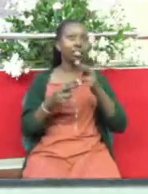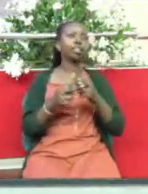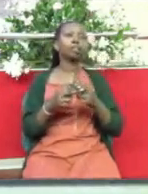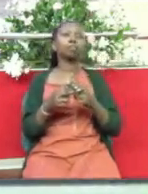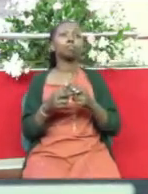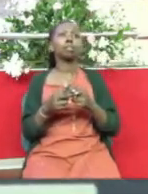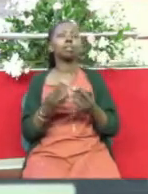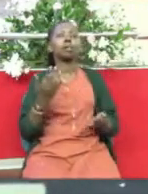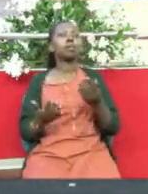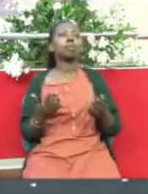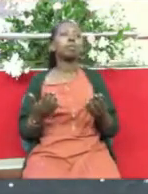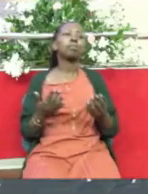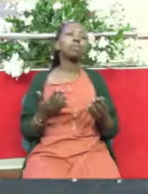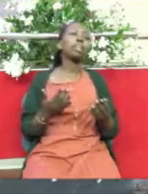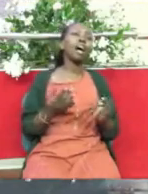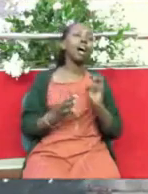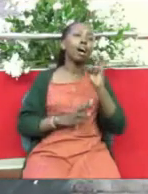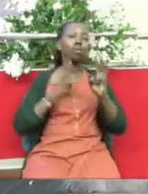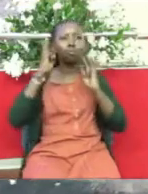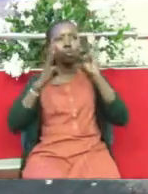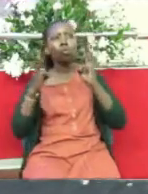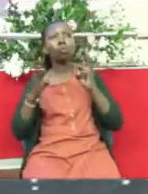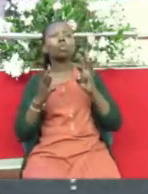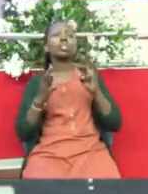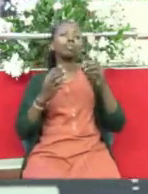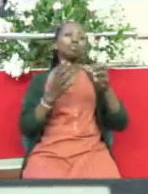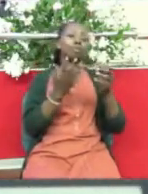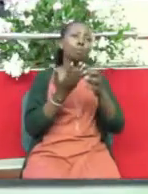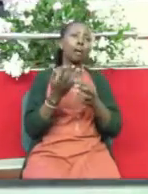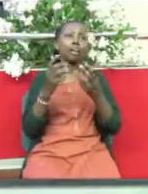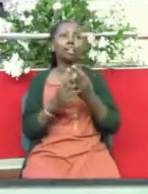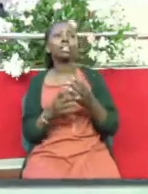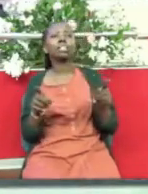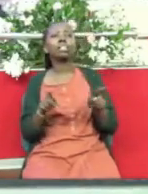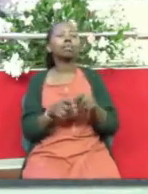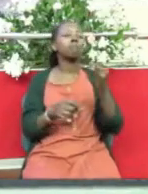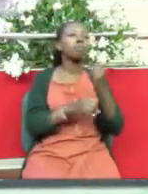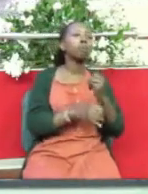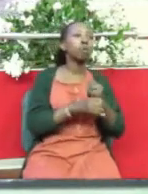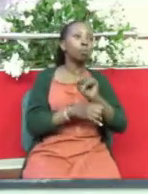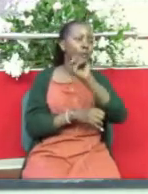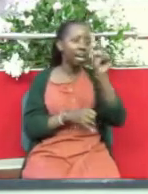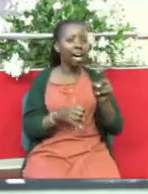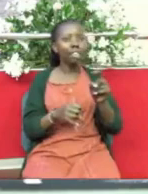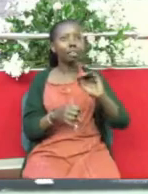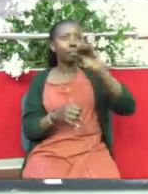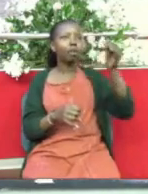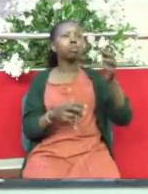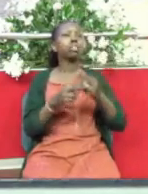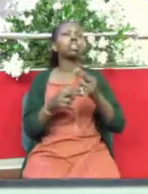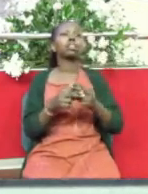your marriage? Is it your workplace? Who are you? Someone who is